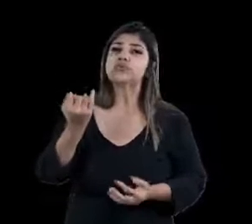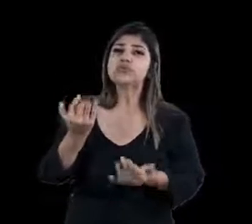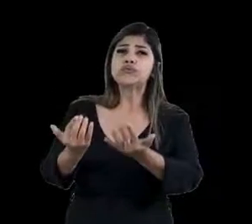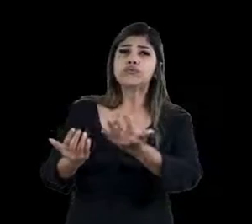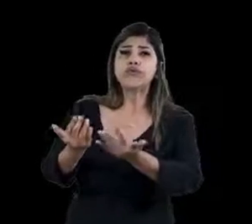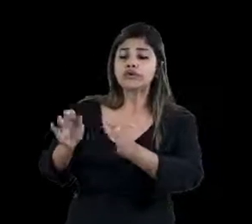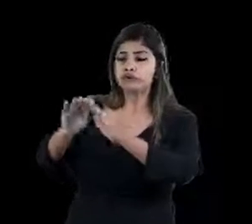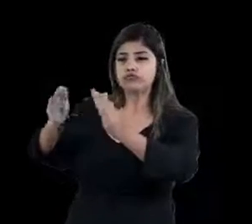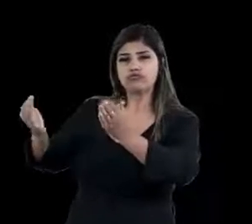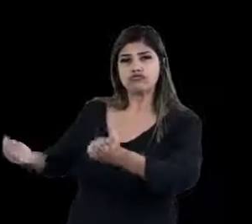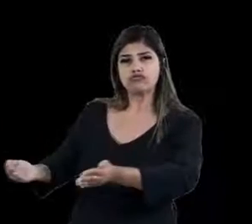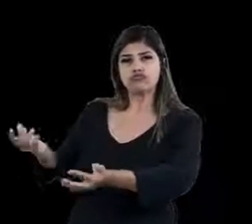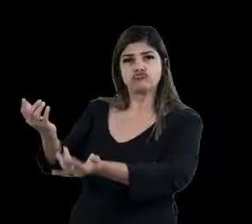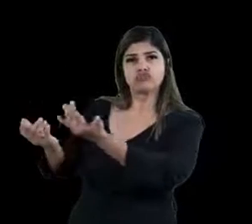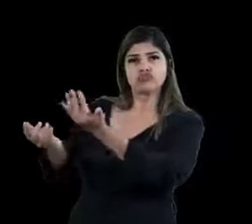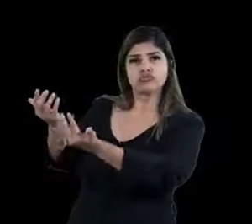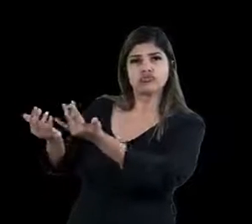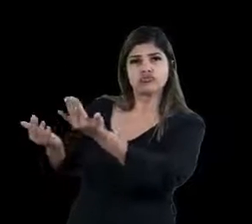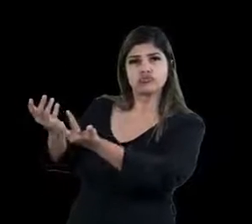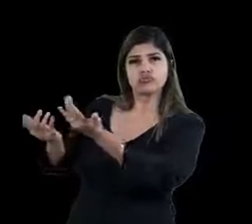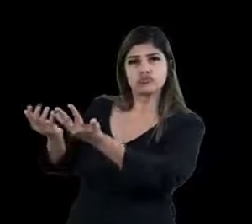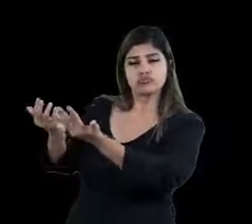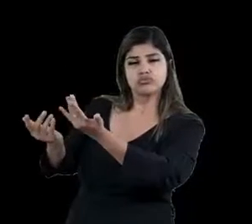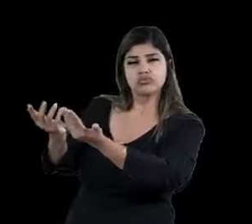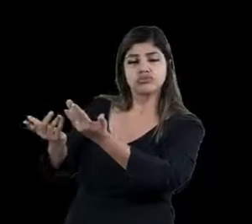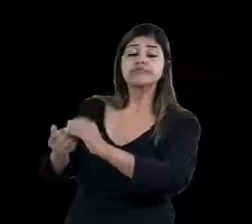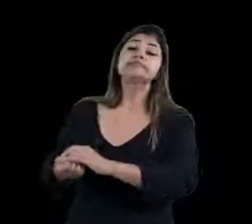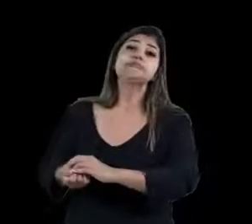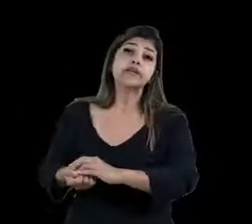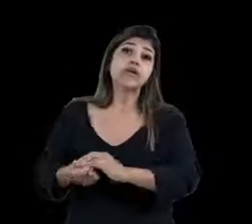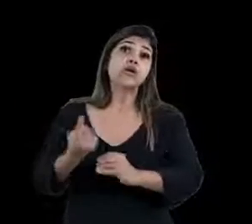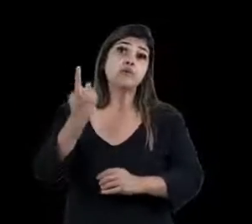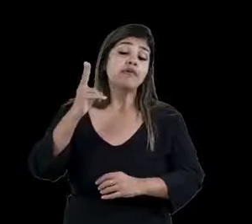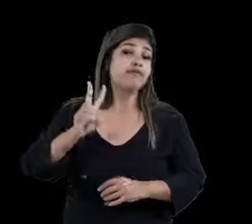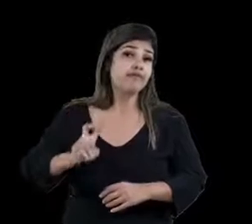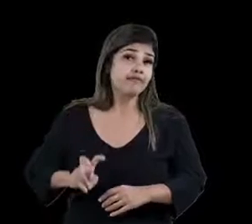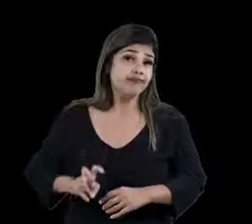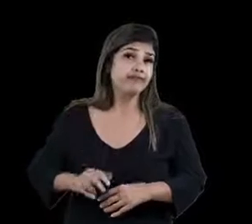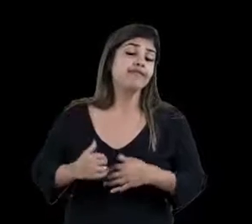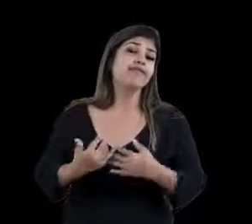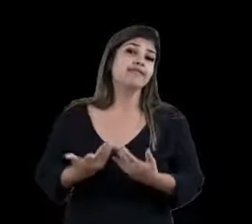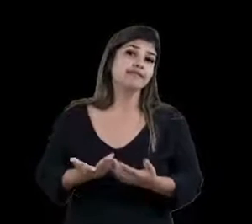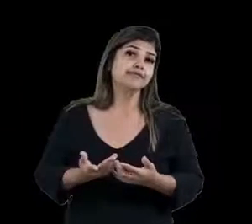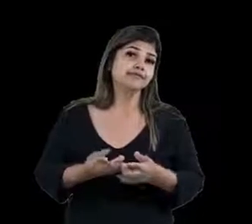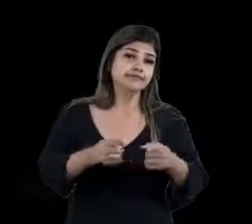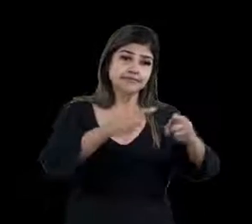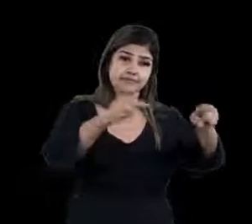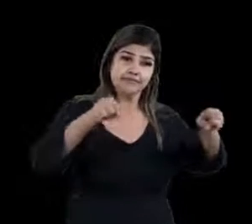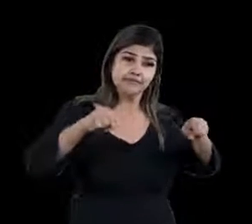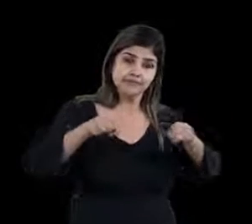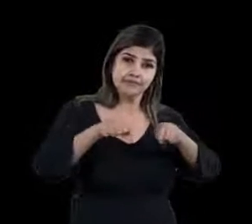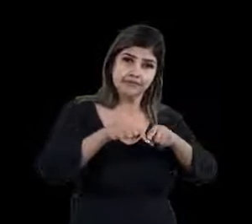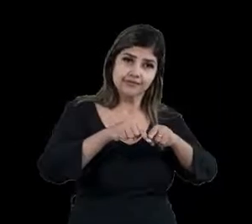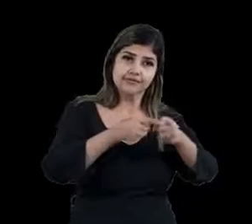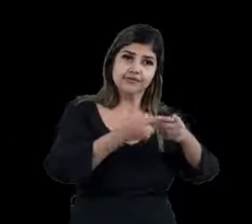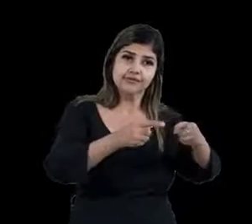take with fire and its importance. I showed them the flame of the stove. I took them next to the stove. And I